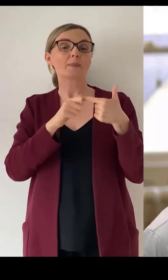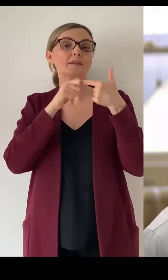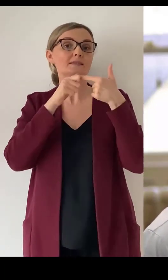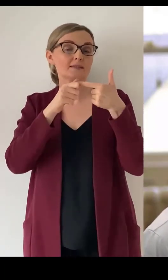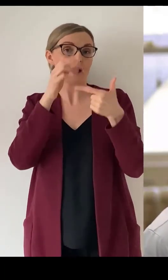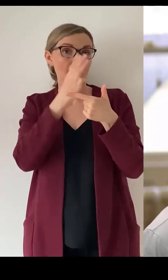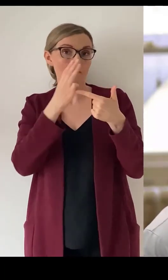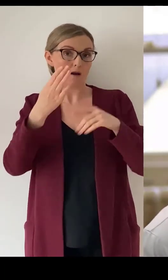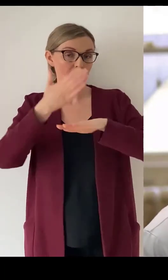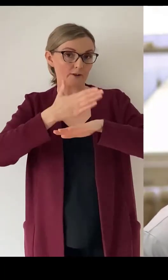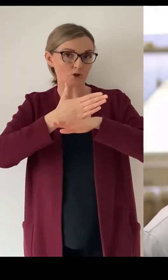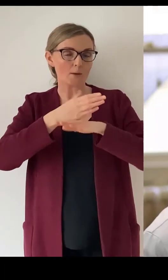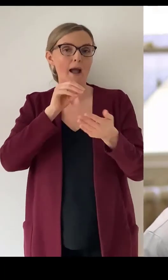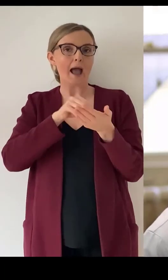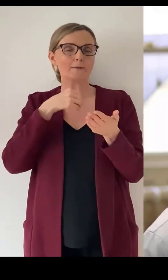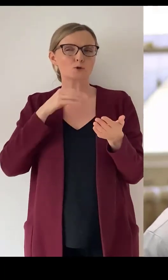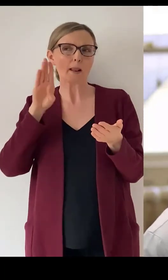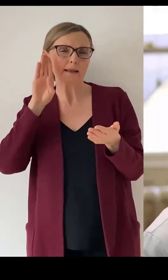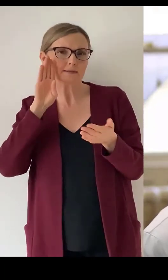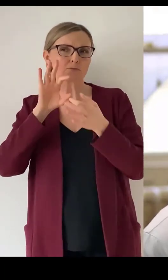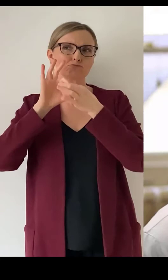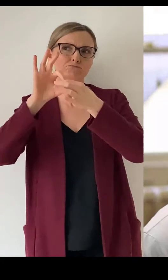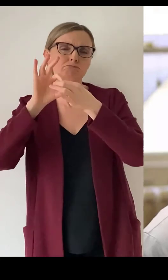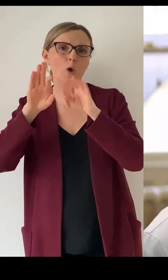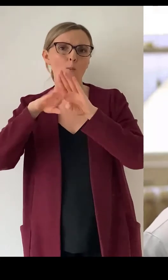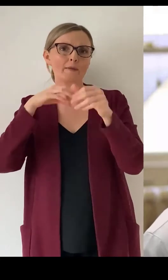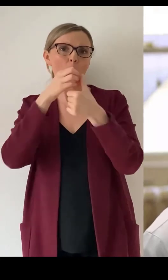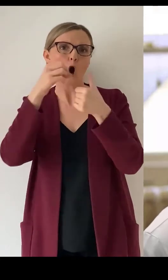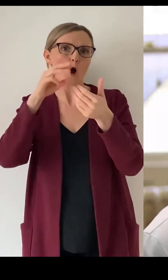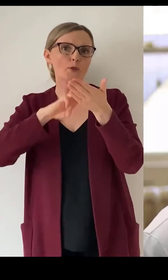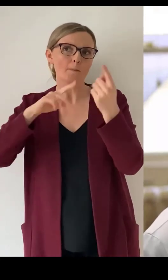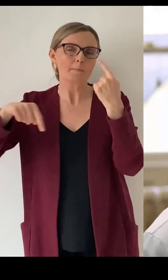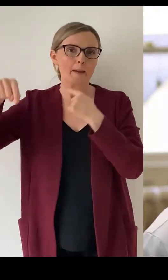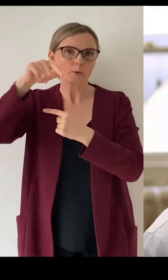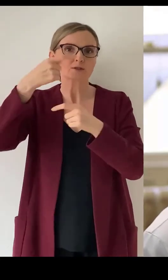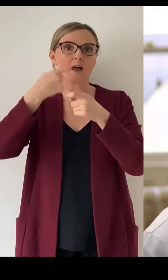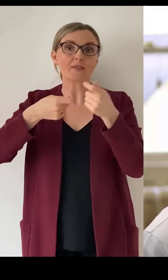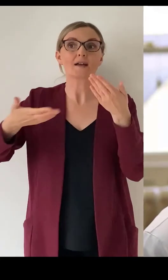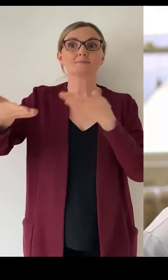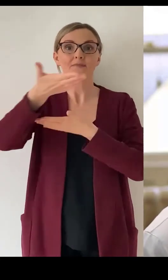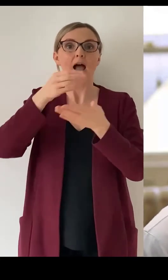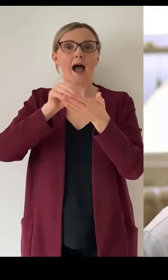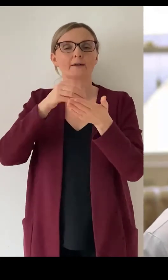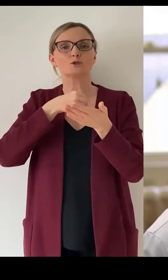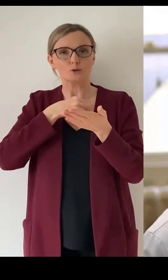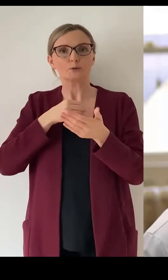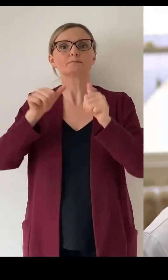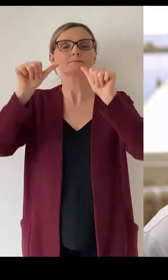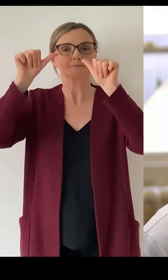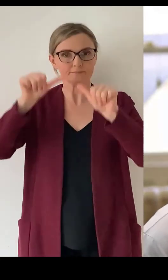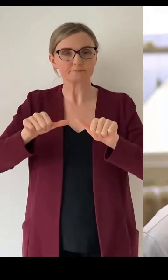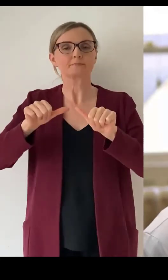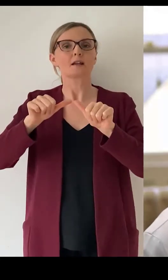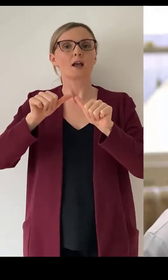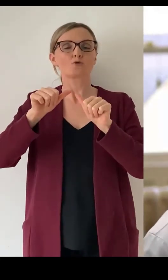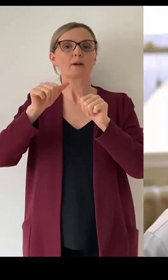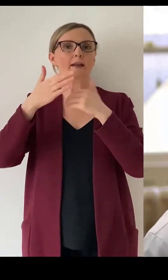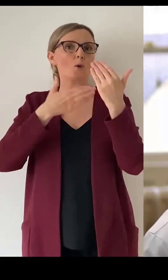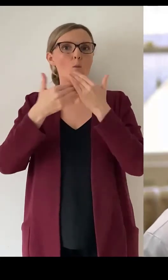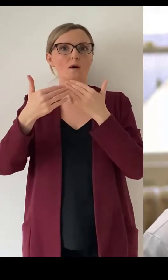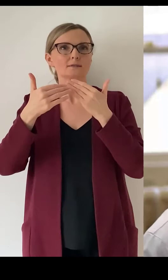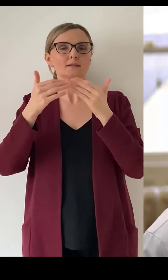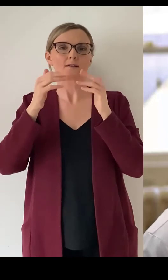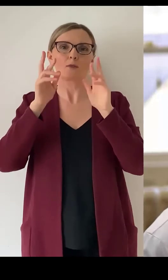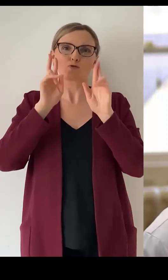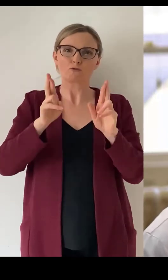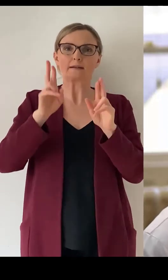listen to and engage with the other members in an attempt to come up with an evidence-based consensus on what an appropriate rate